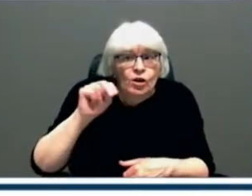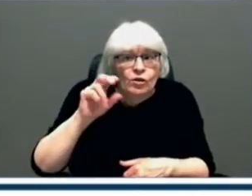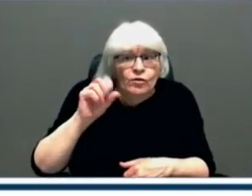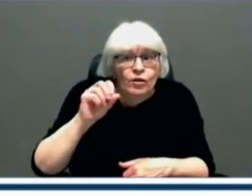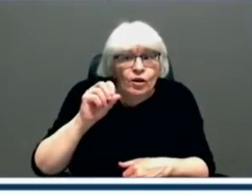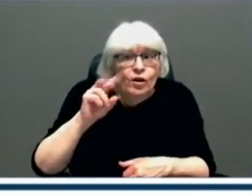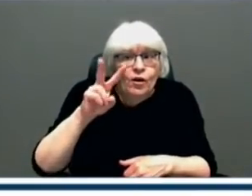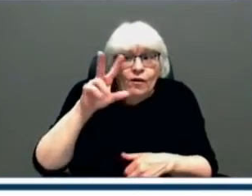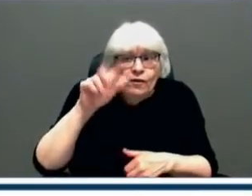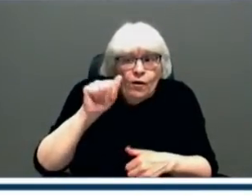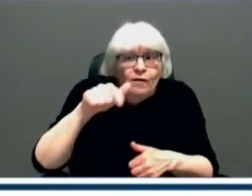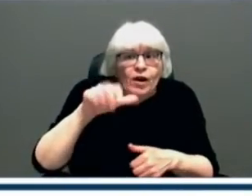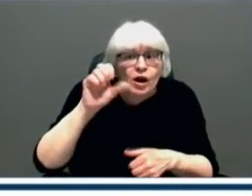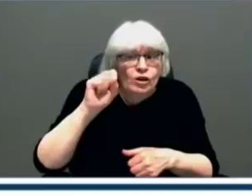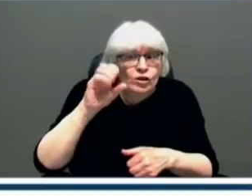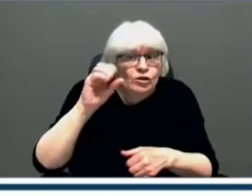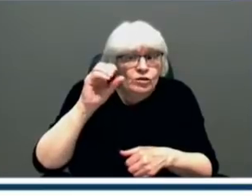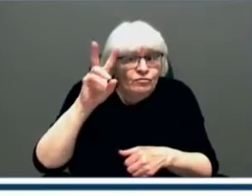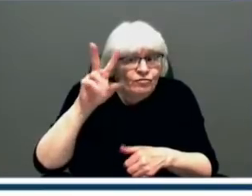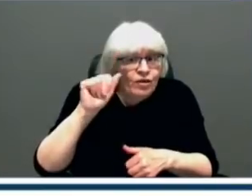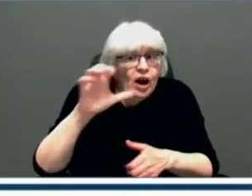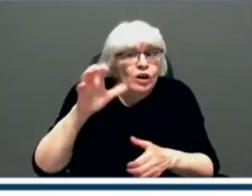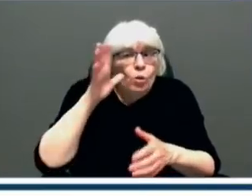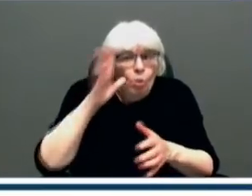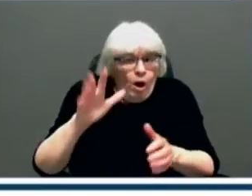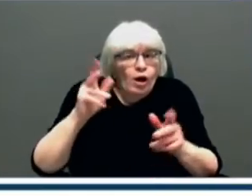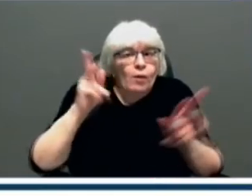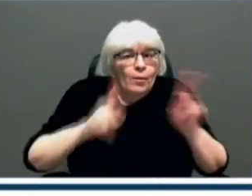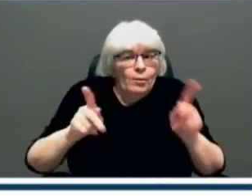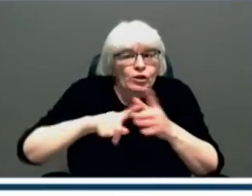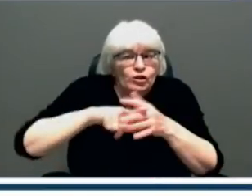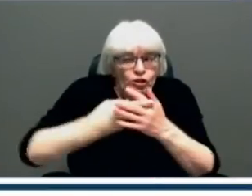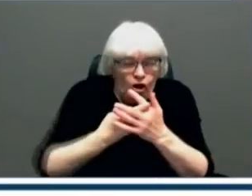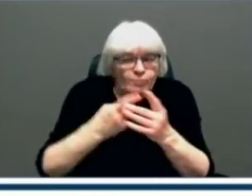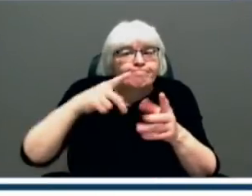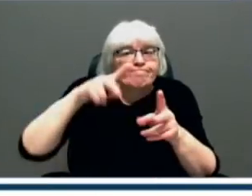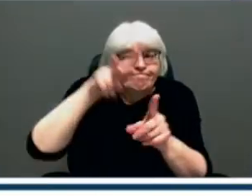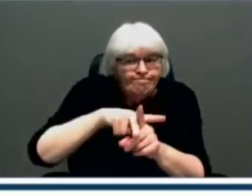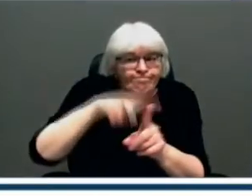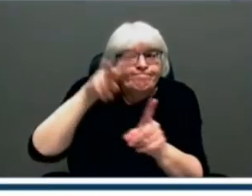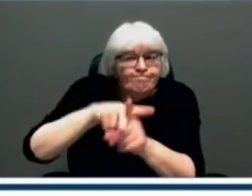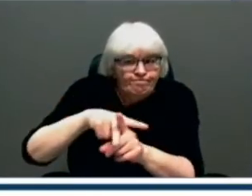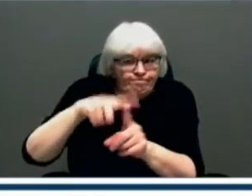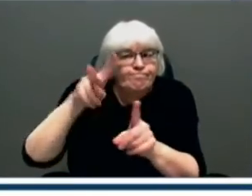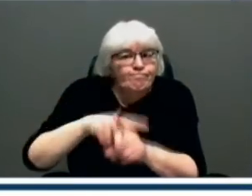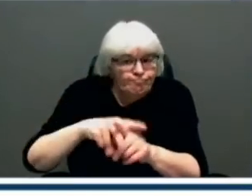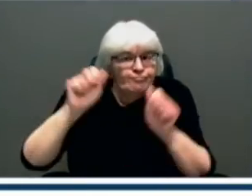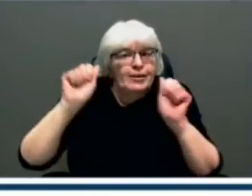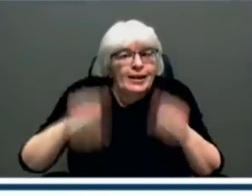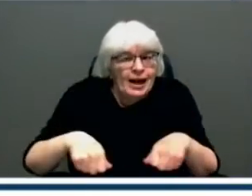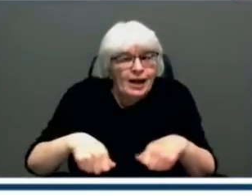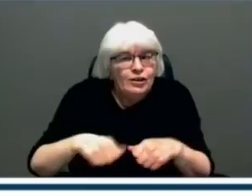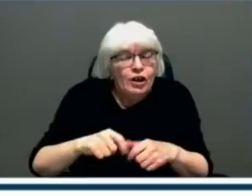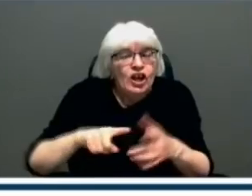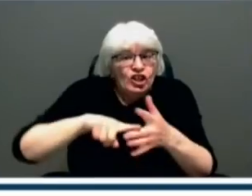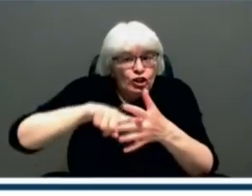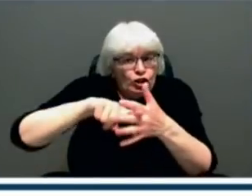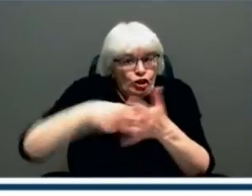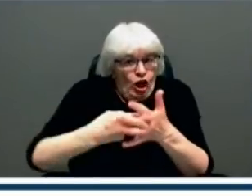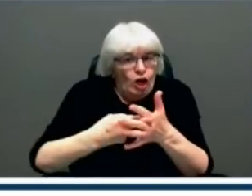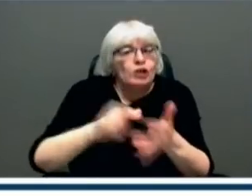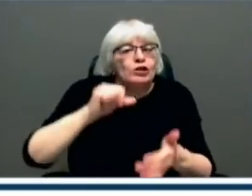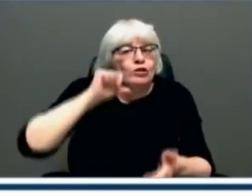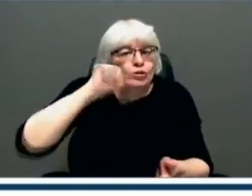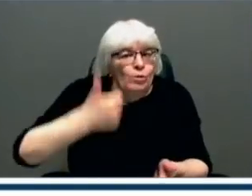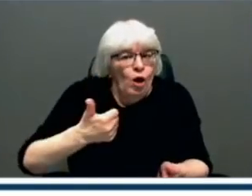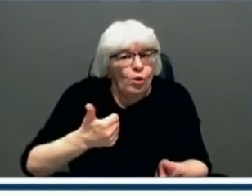become people will be able to start booking for that if that's their choice, starting tomorrow. And we're increasing the